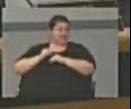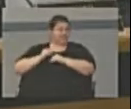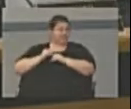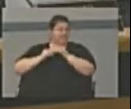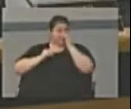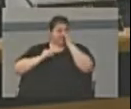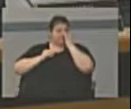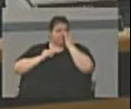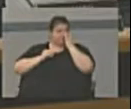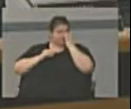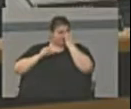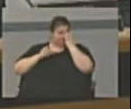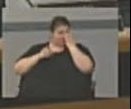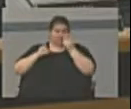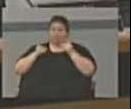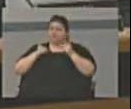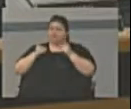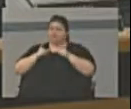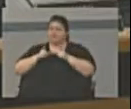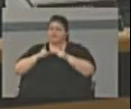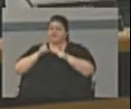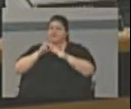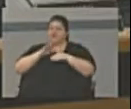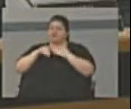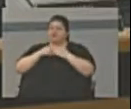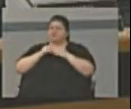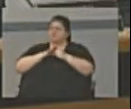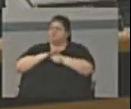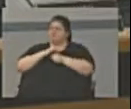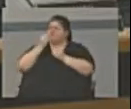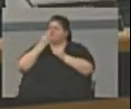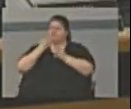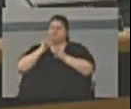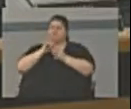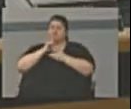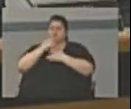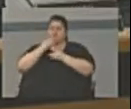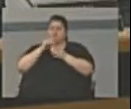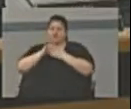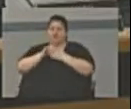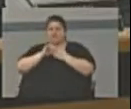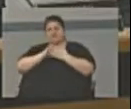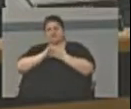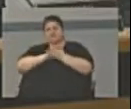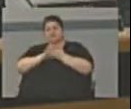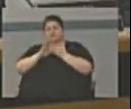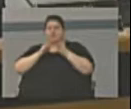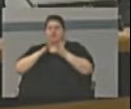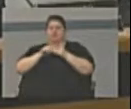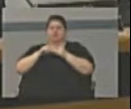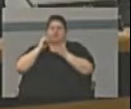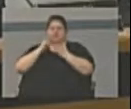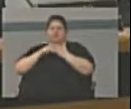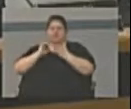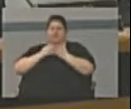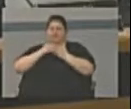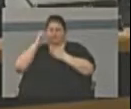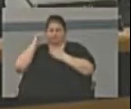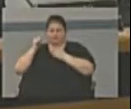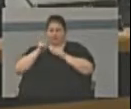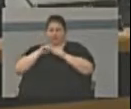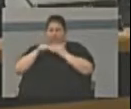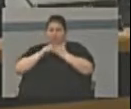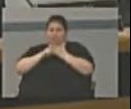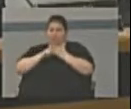a driver's license, and plenty of information on there if you're interested in that. And what a nice way to recognize our veterans and what they continue to do, and we